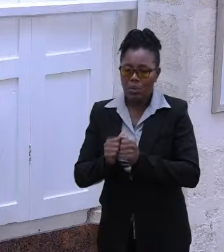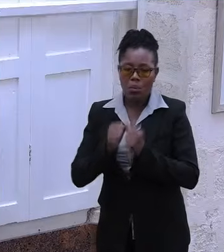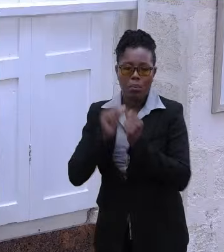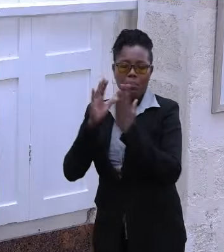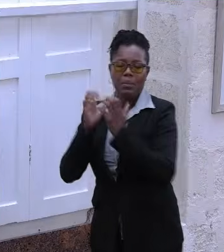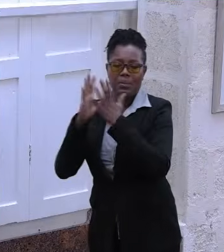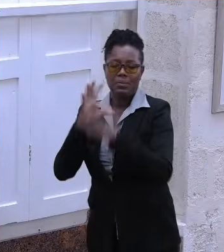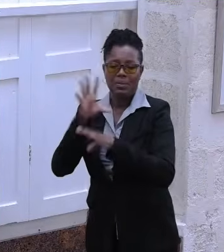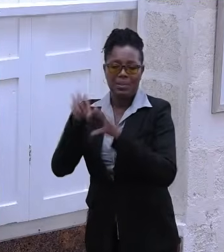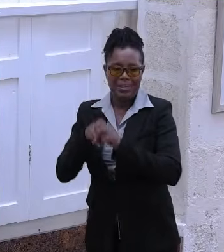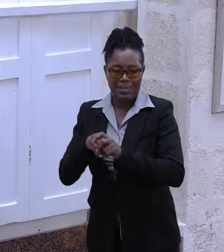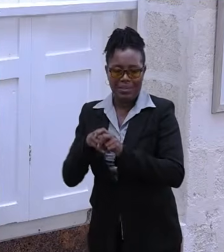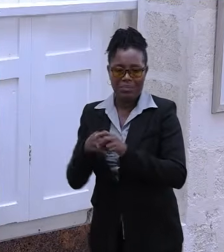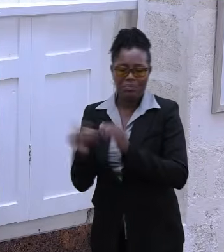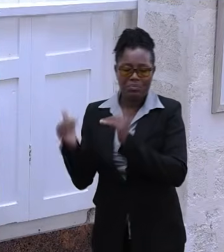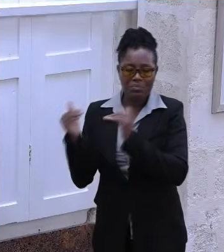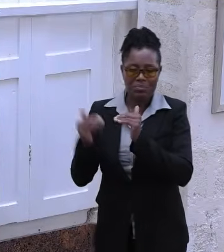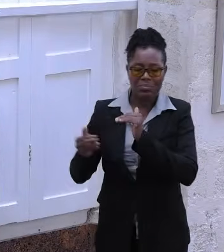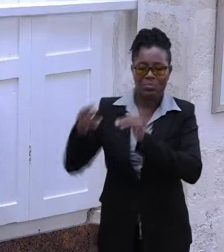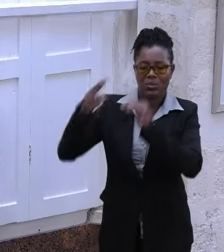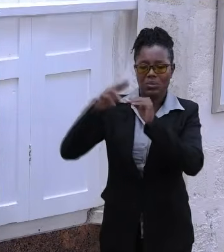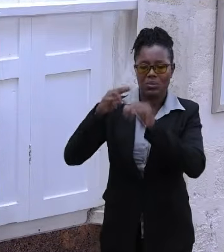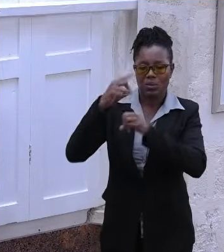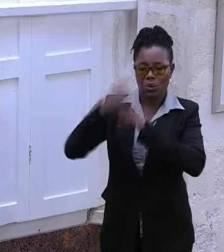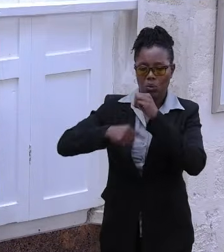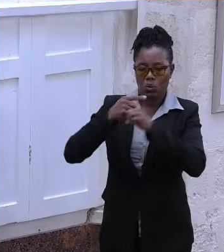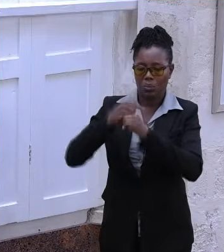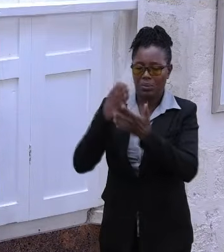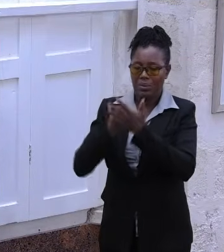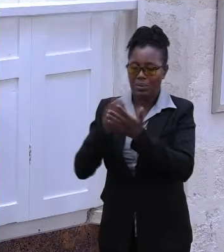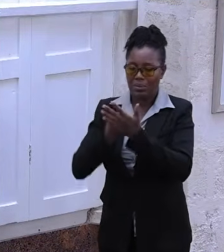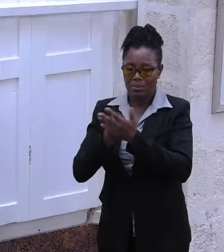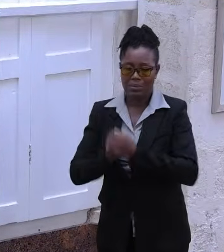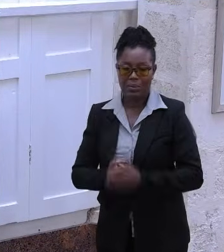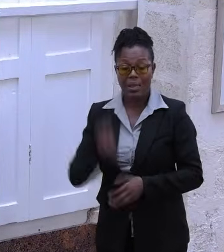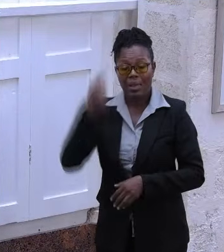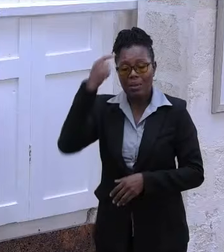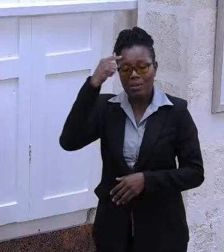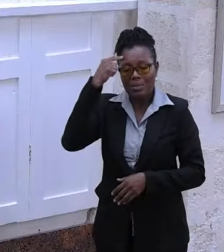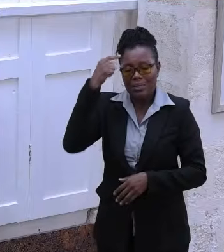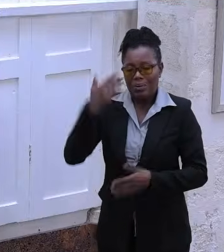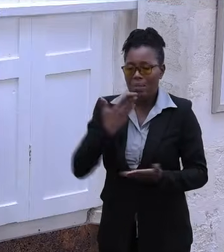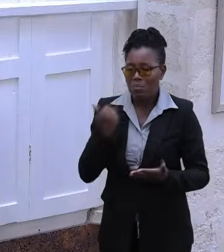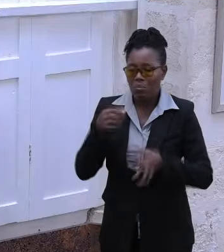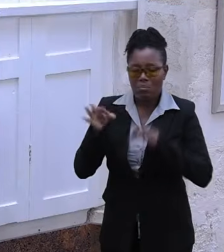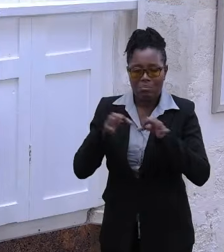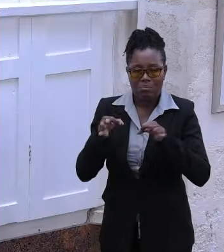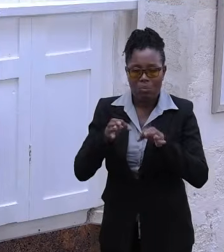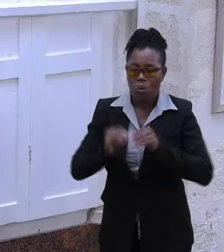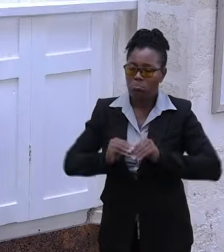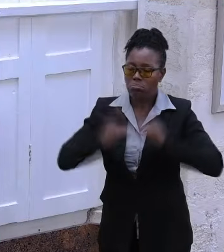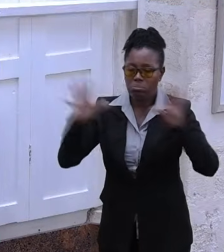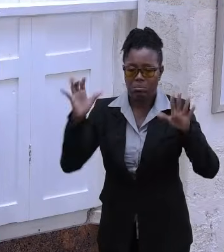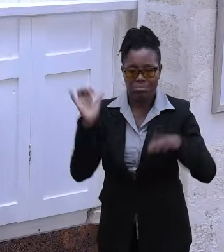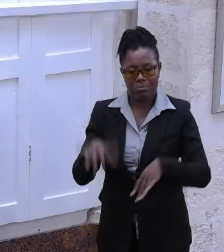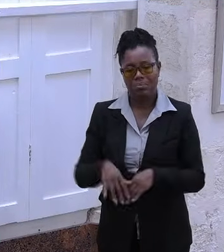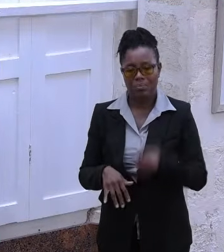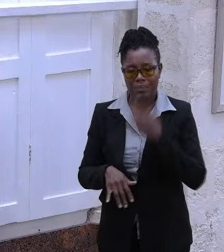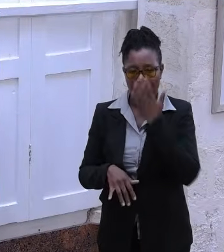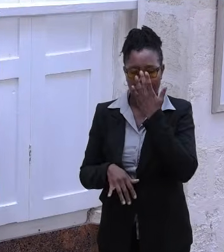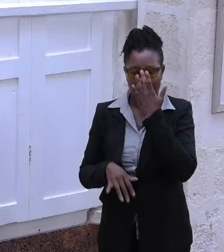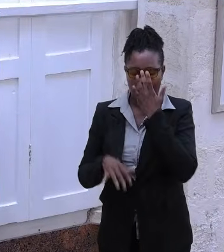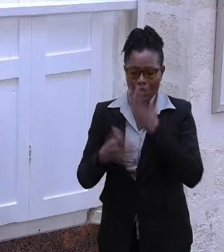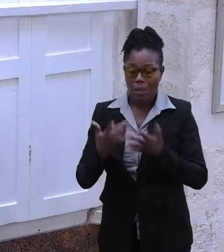global economy. I don't think that we need to have it more explicit than that. And therefore,